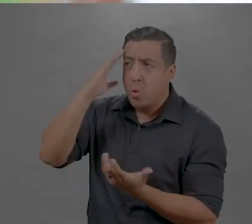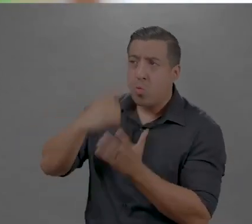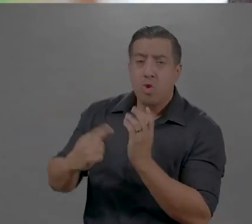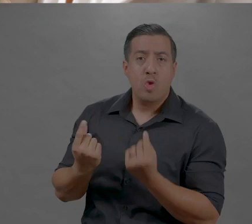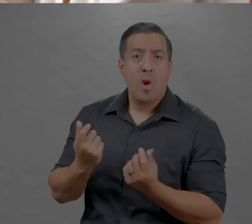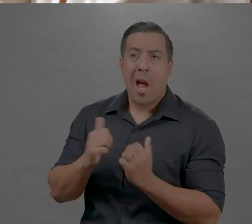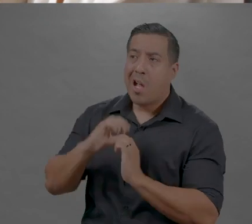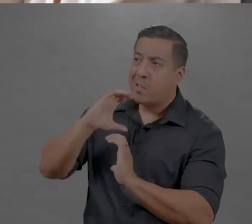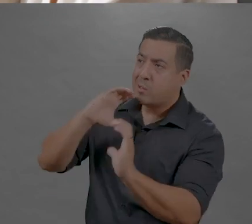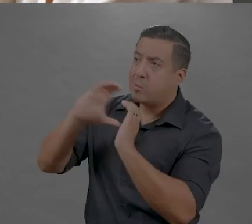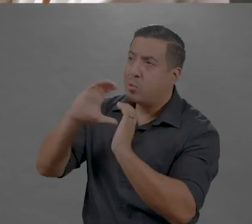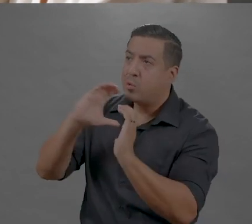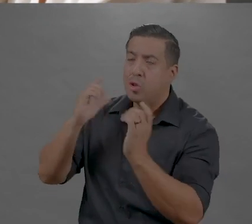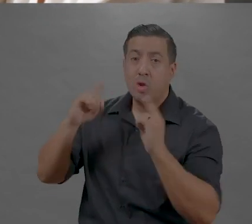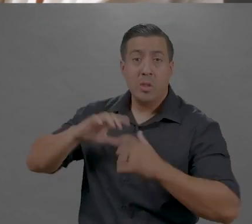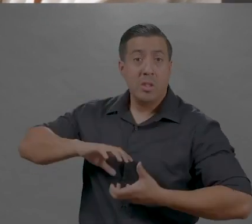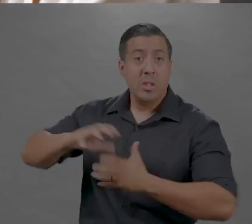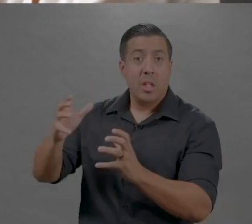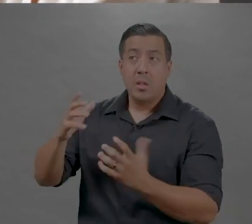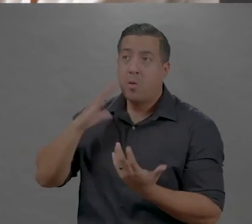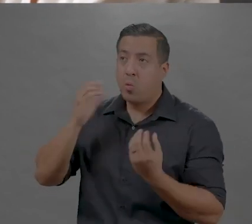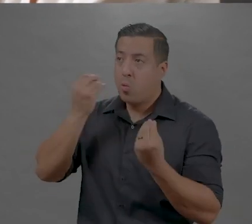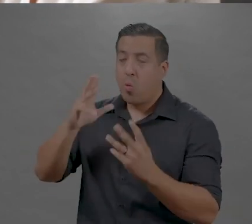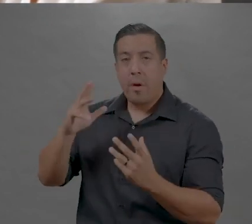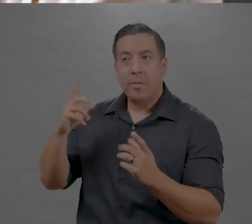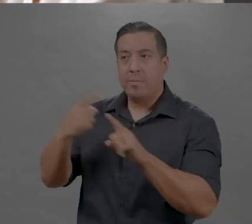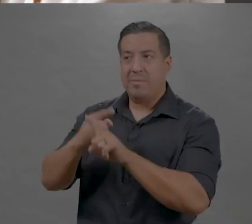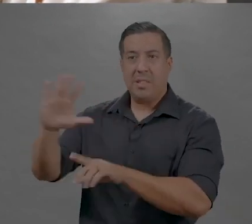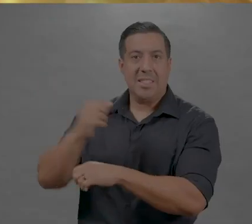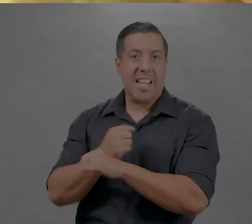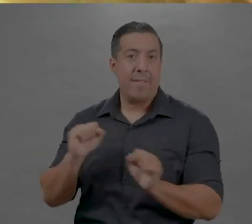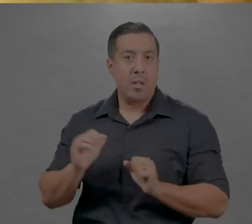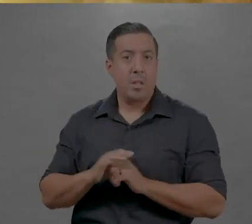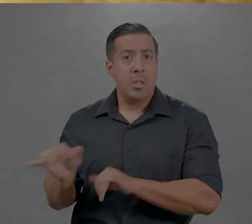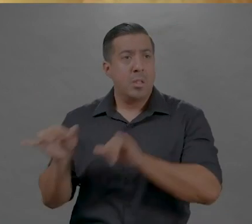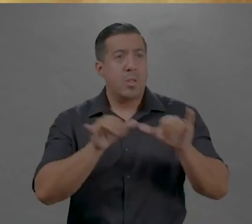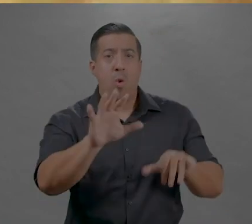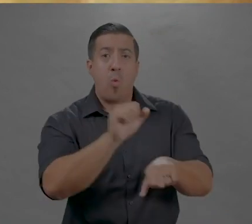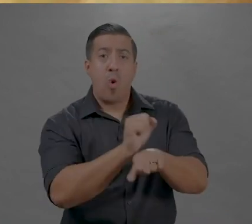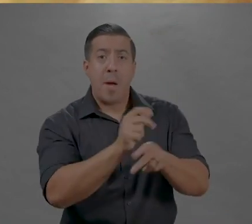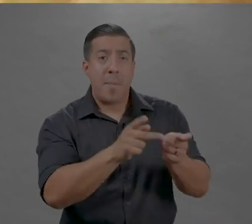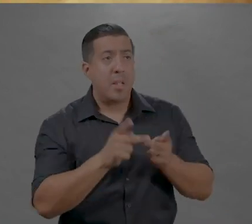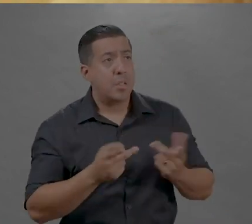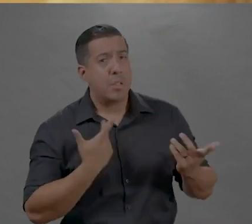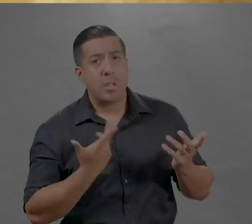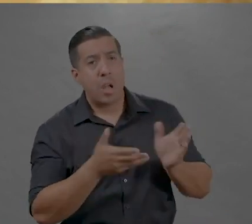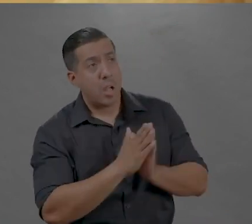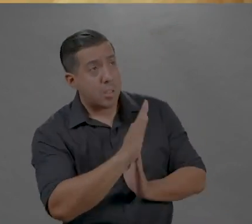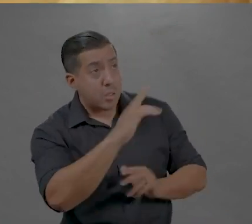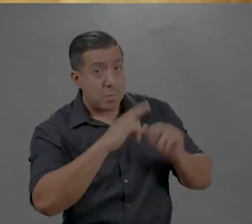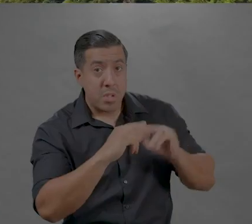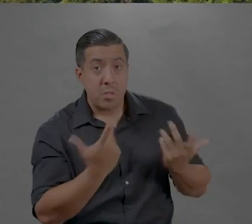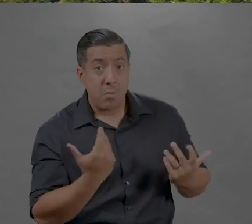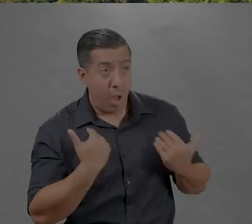the school's disaster plan so you know what to do and how to communicate during a disaster to avoid compromising their safety. The same